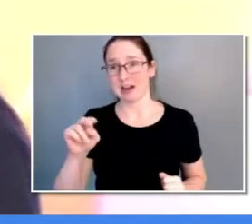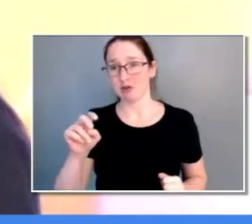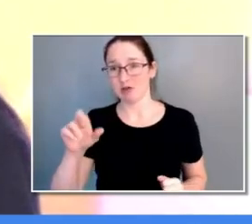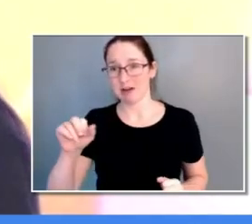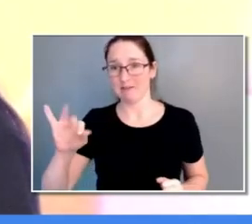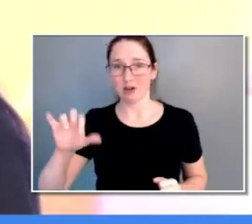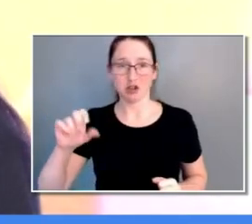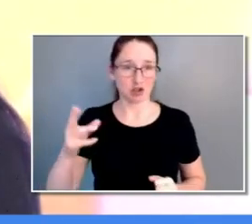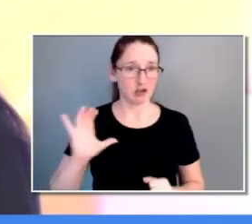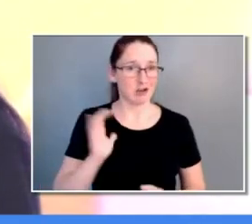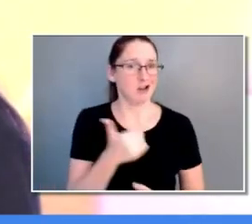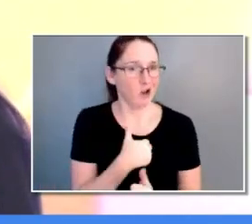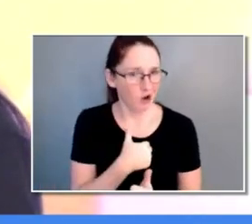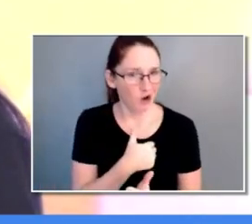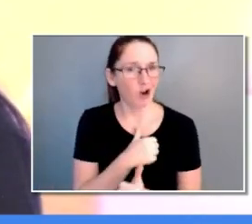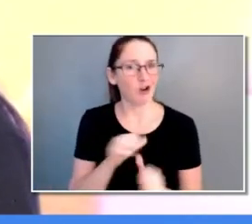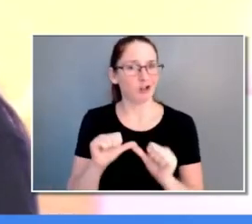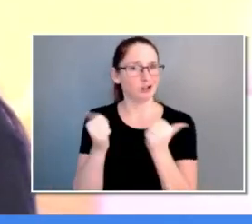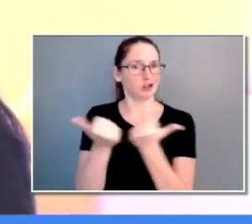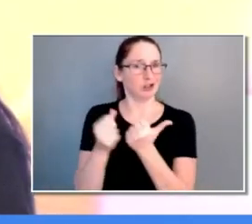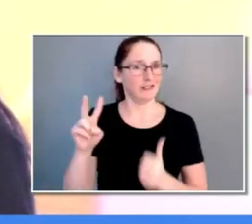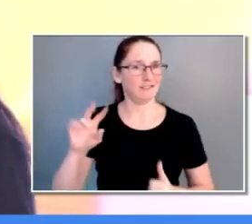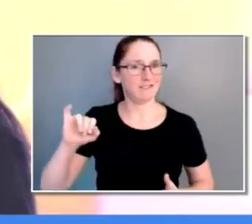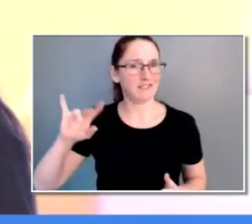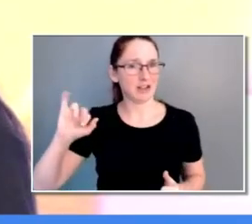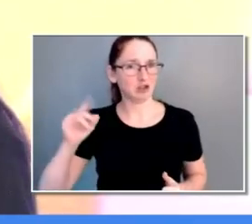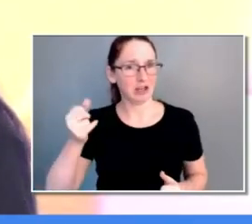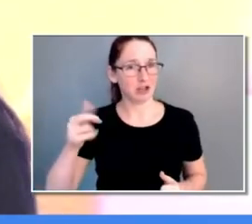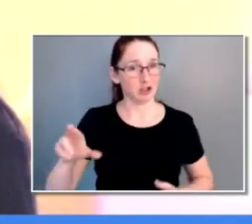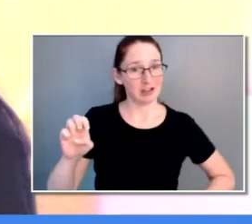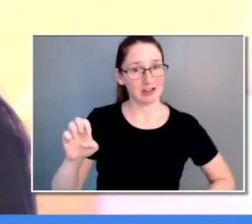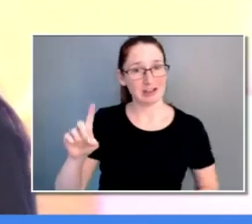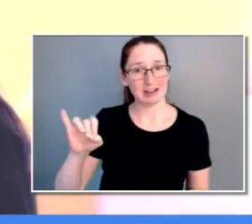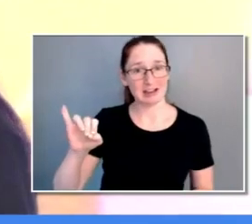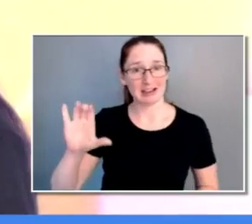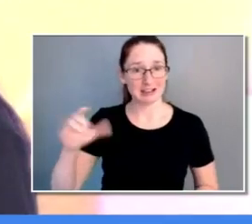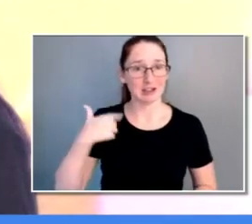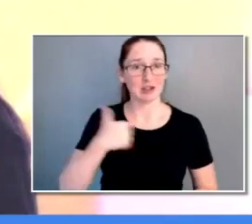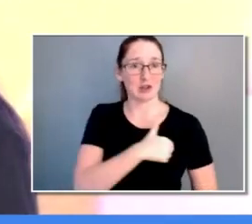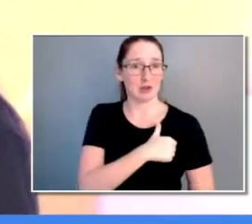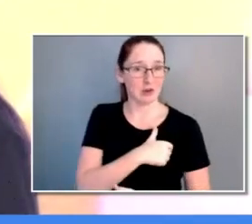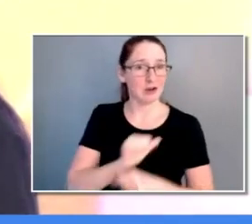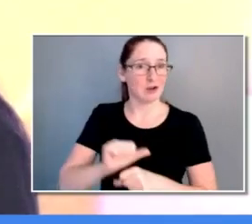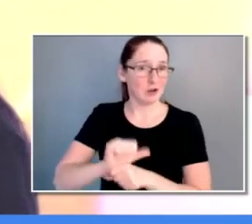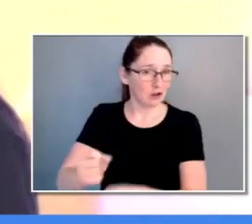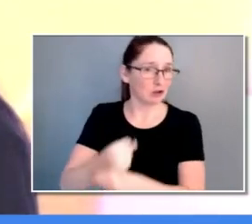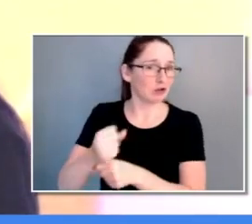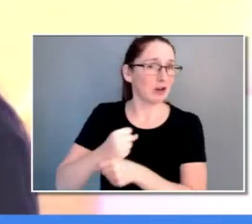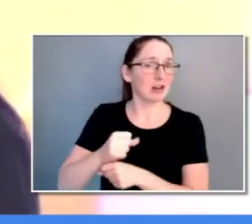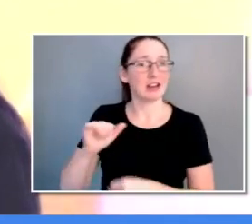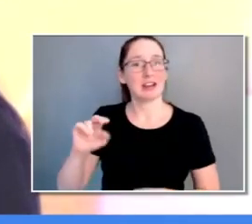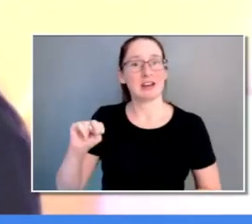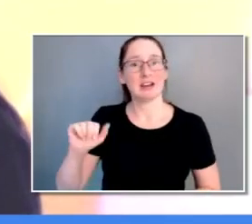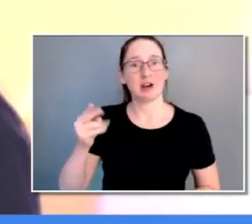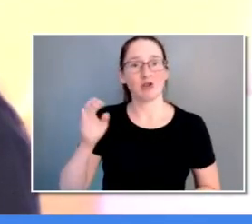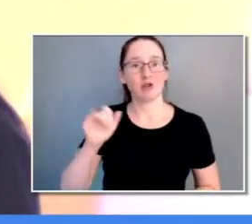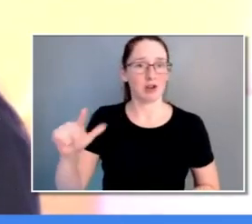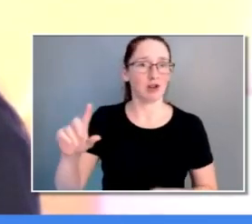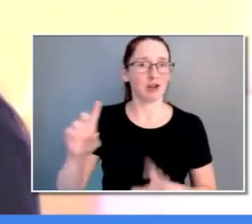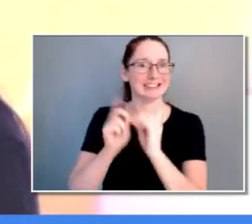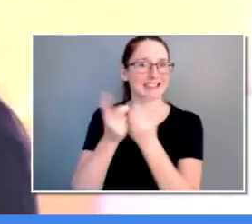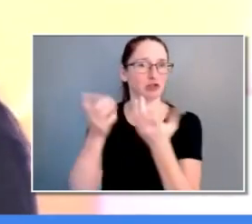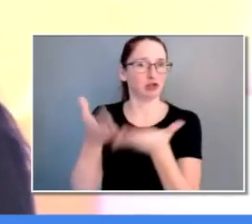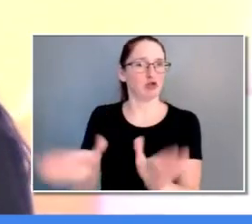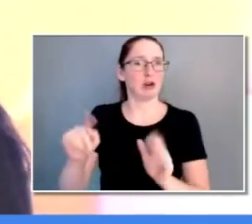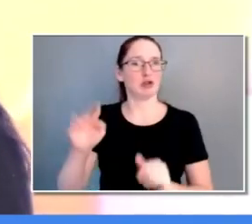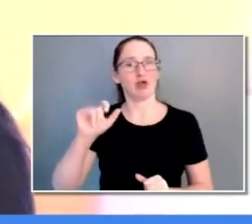Vice Chancellor of EDIC, we've worked to create the inaugural district-wide tribal liaison to the Chancellor's office.